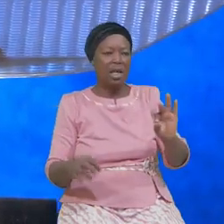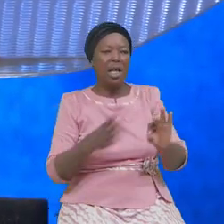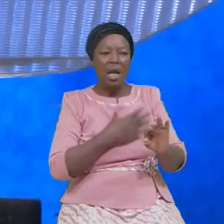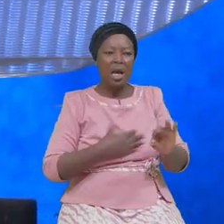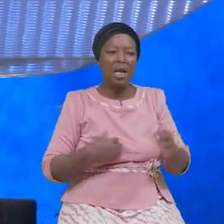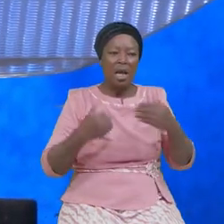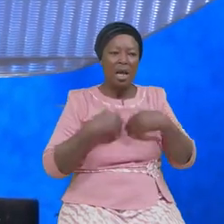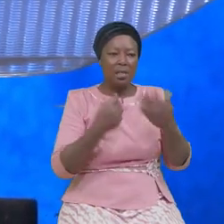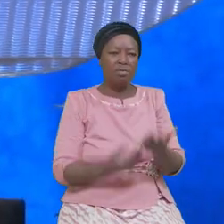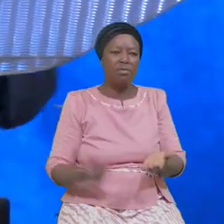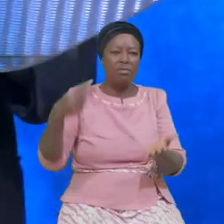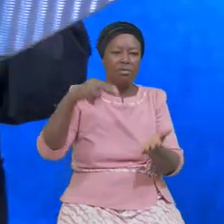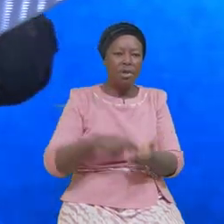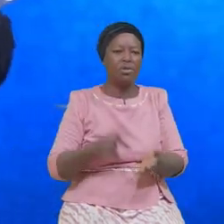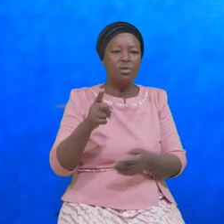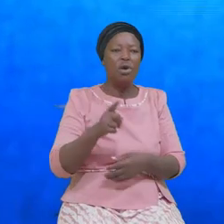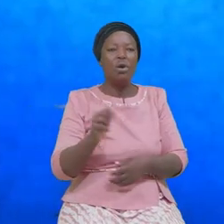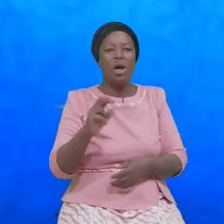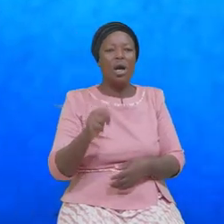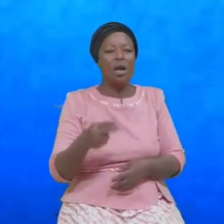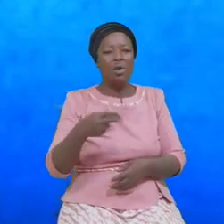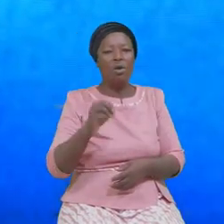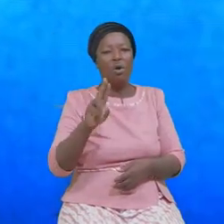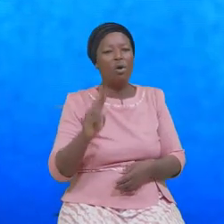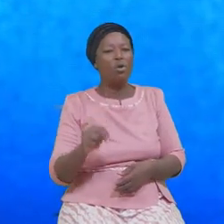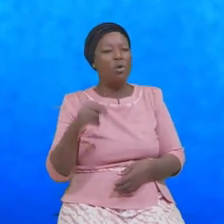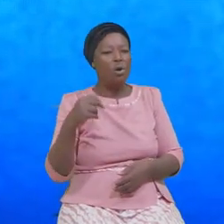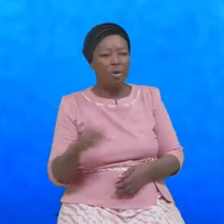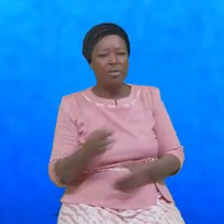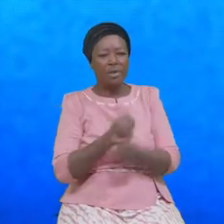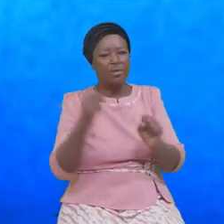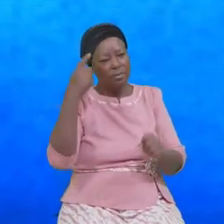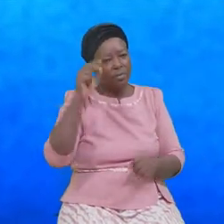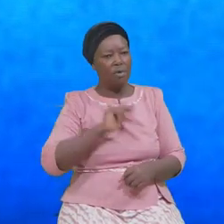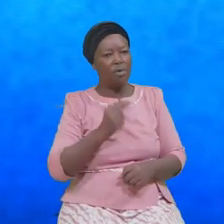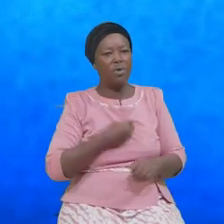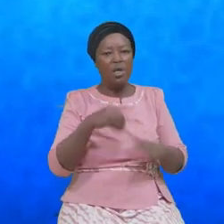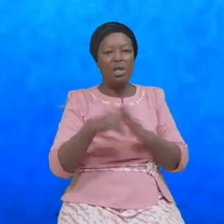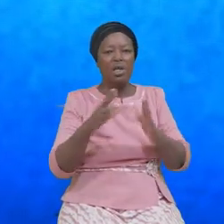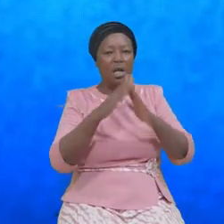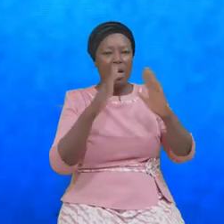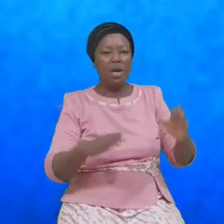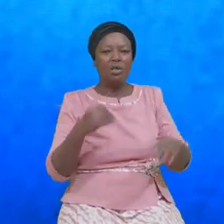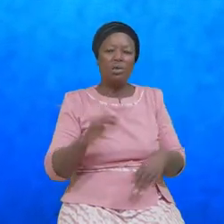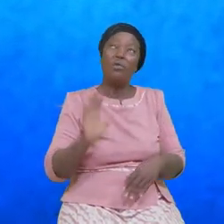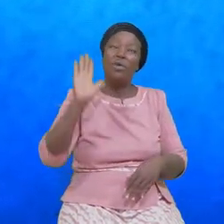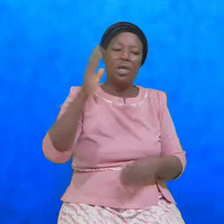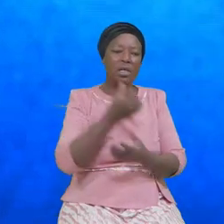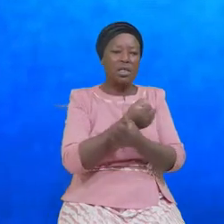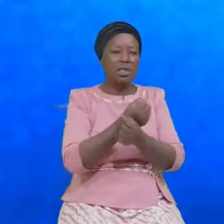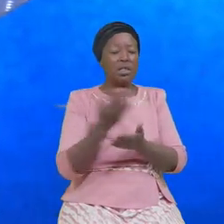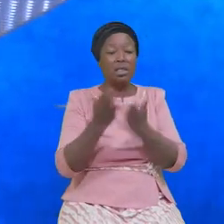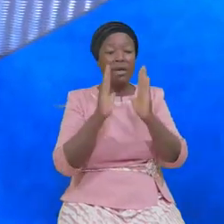up an horn of salvation for us in the house of his servant